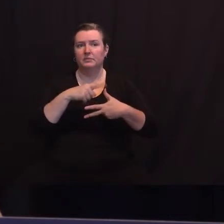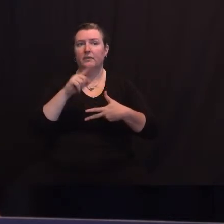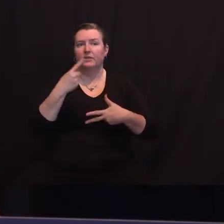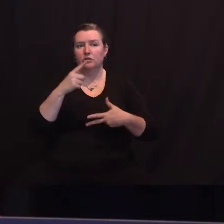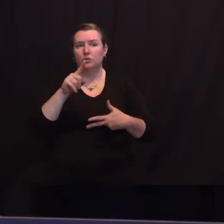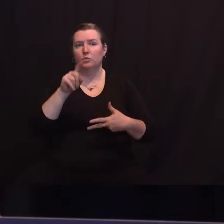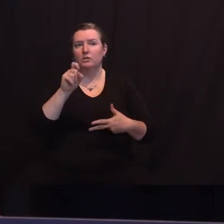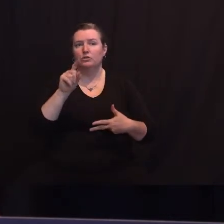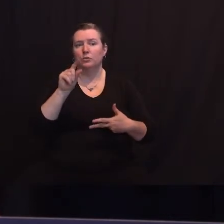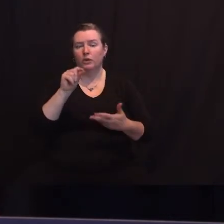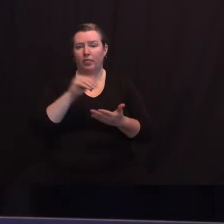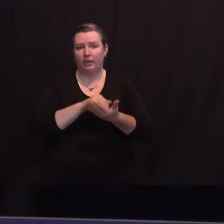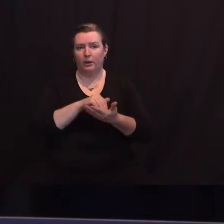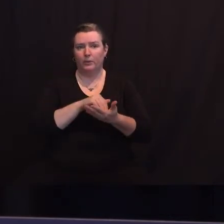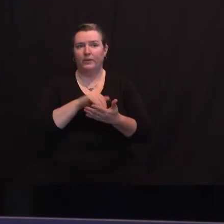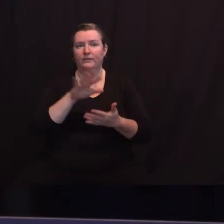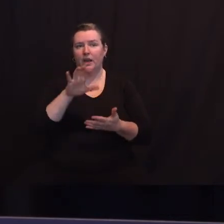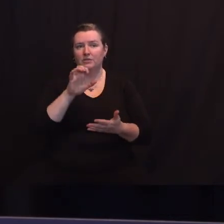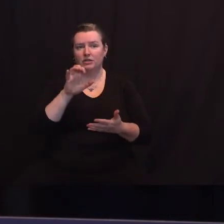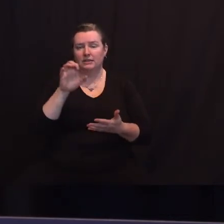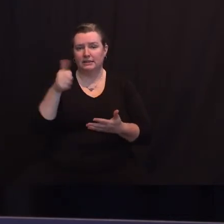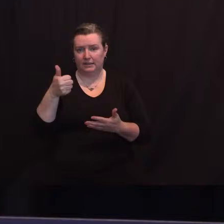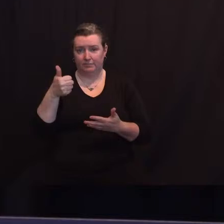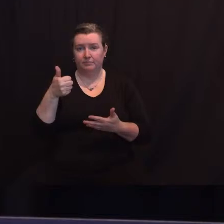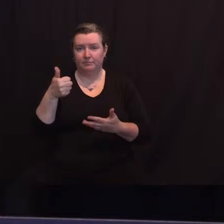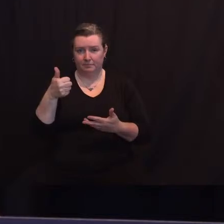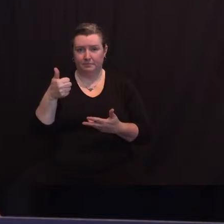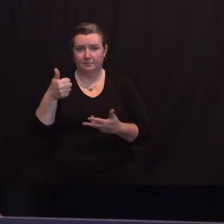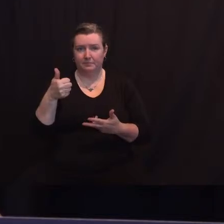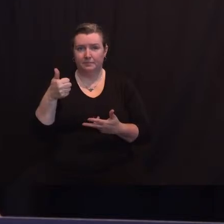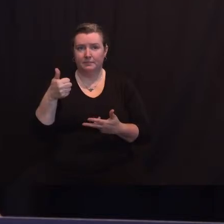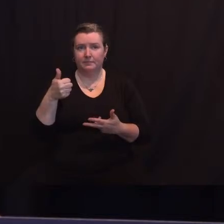120,510. So of Pfizer in New Jersey this week,